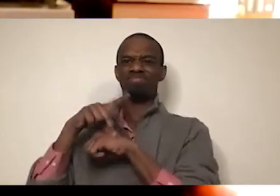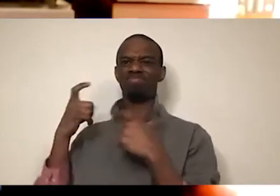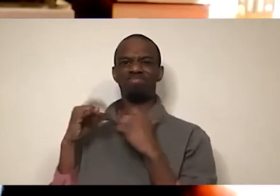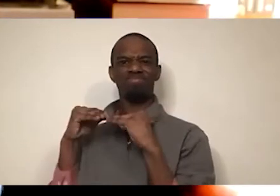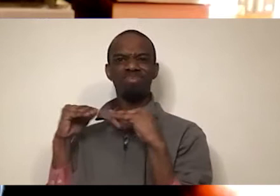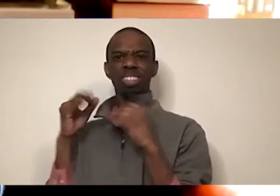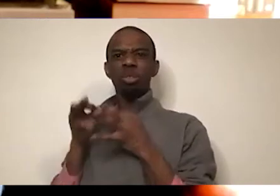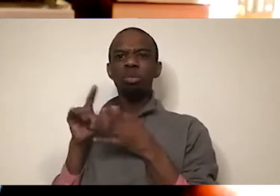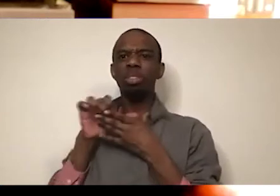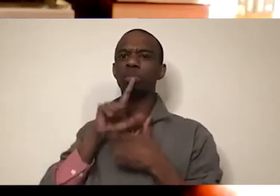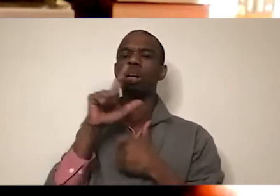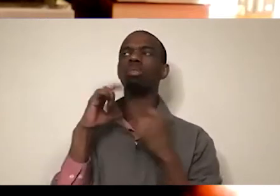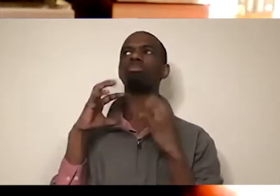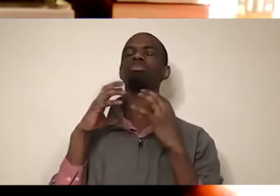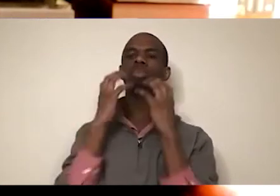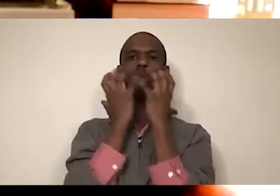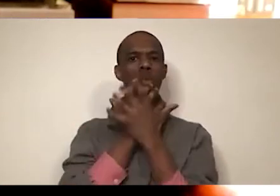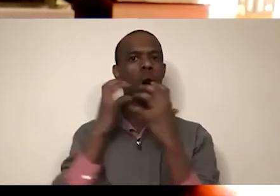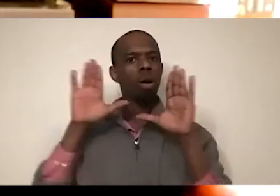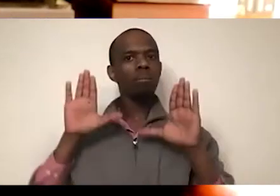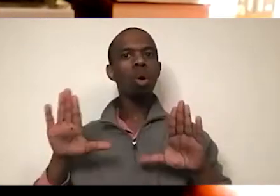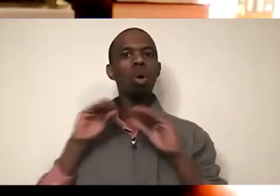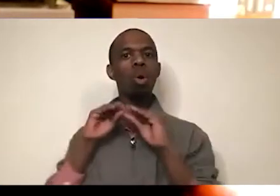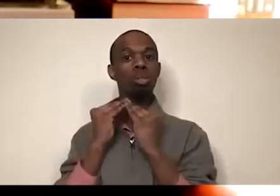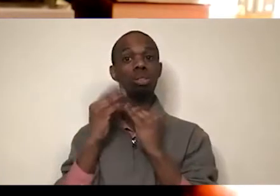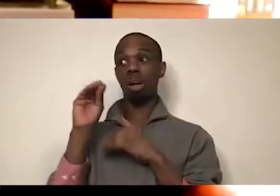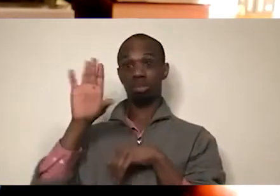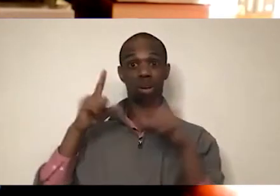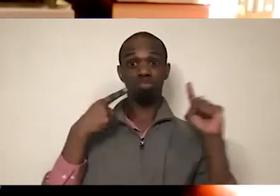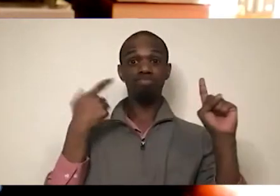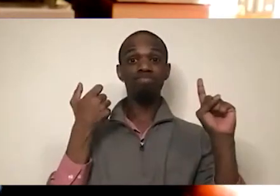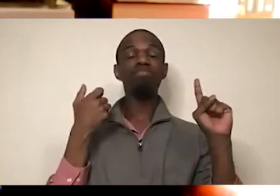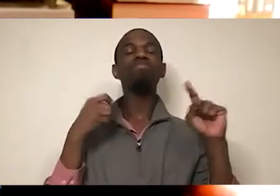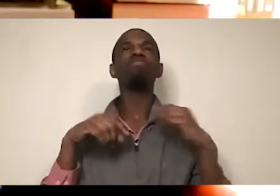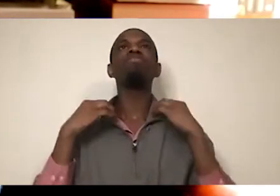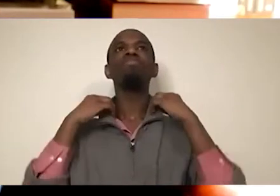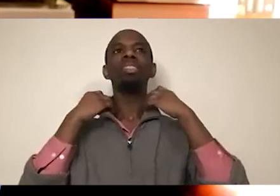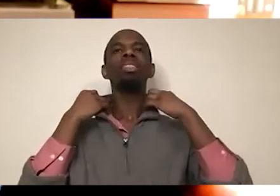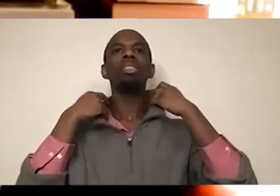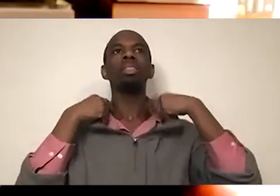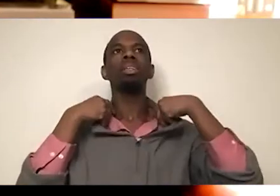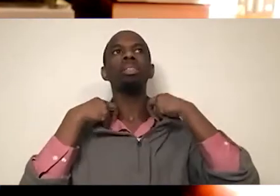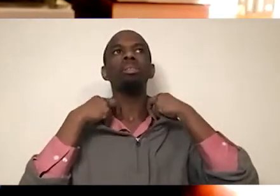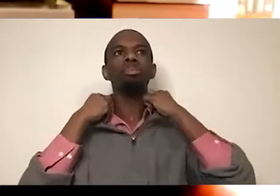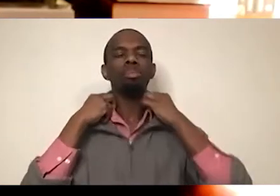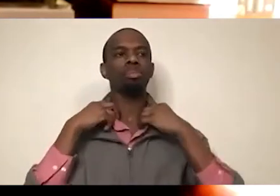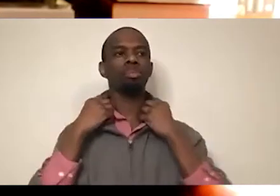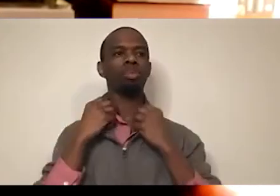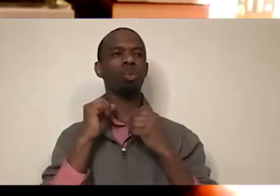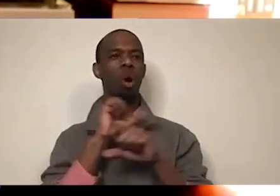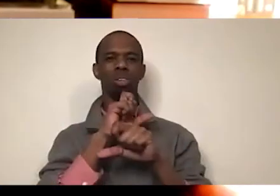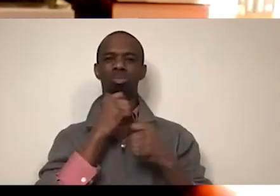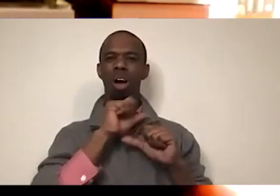more diverse and to focus more on community-based challenges. I would also say